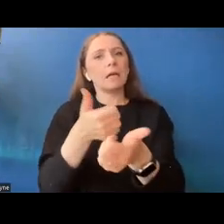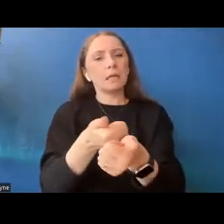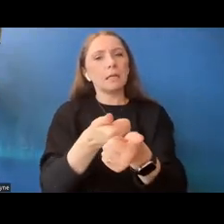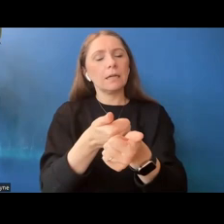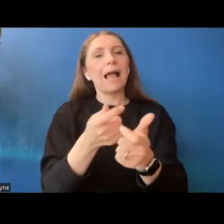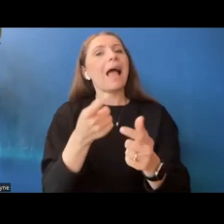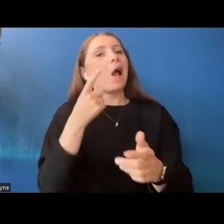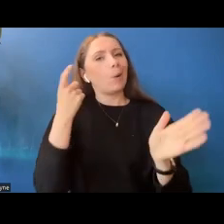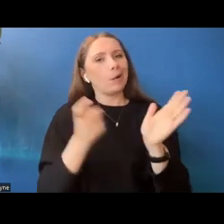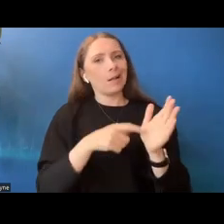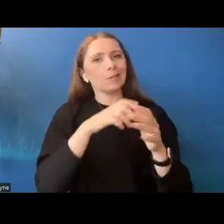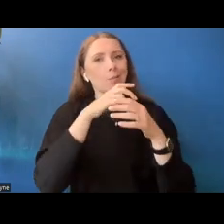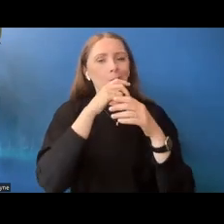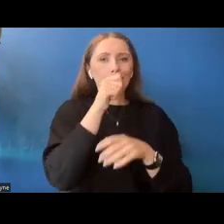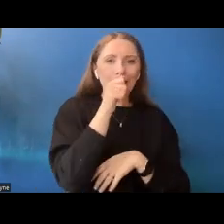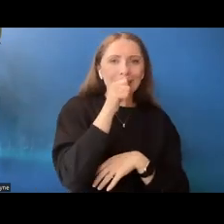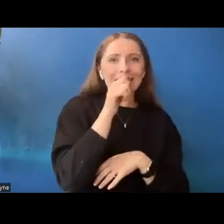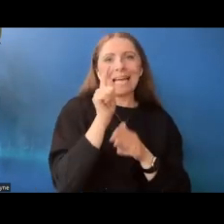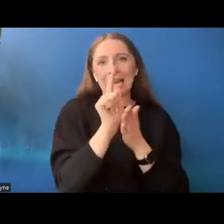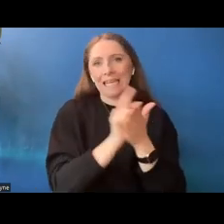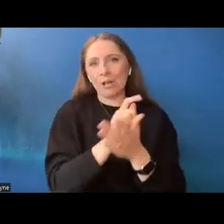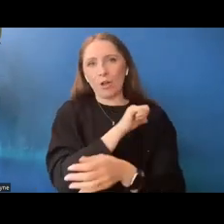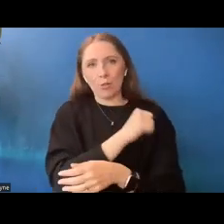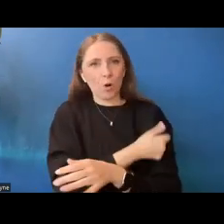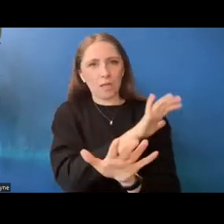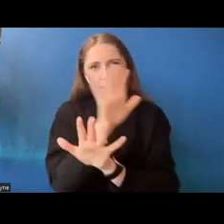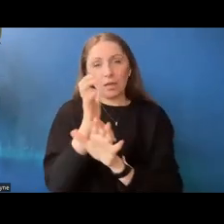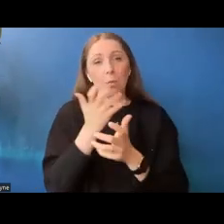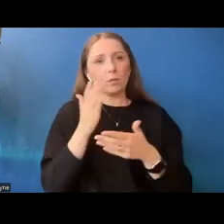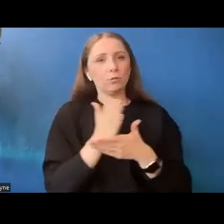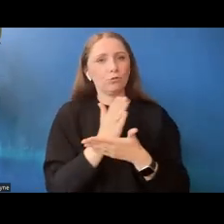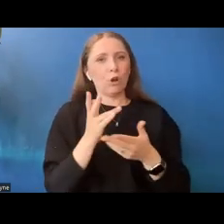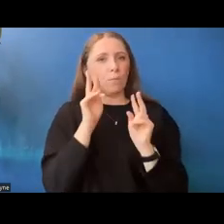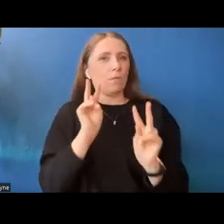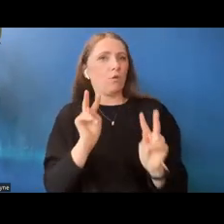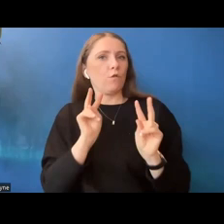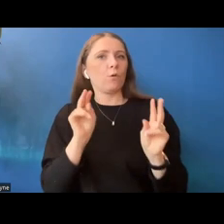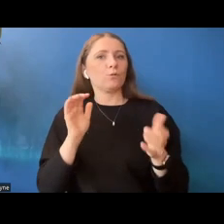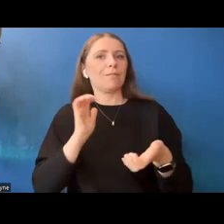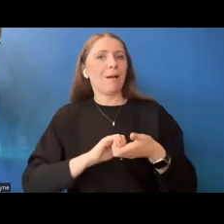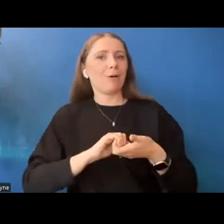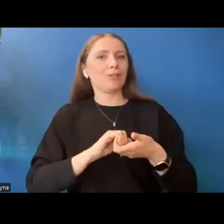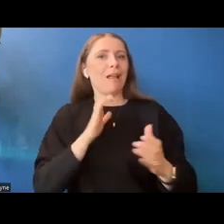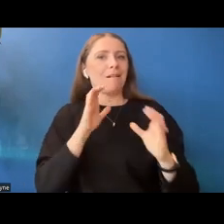privacy and legal authority, we want to share. So really looking forward to collaborations and conversations